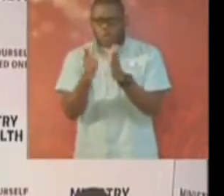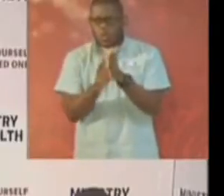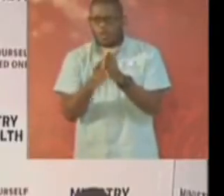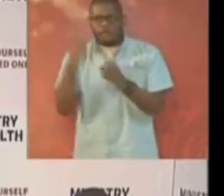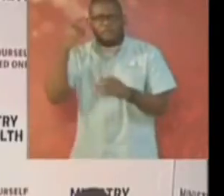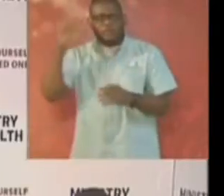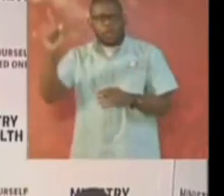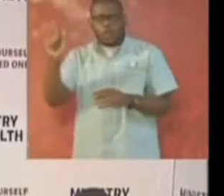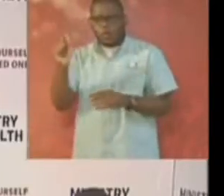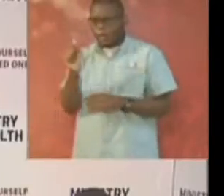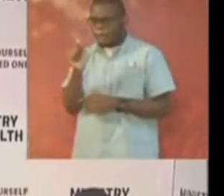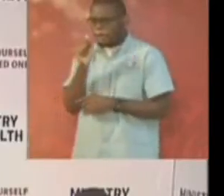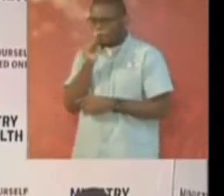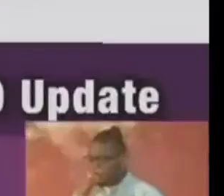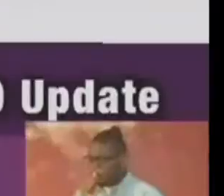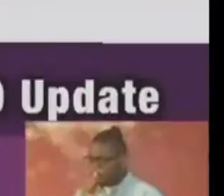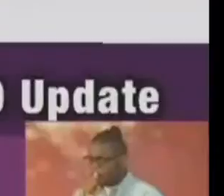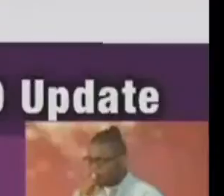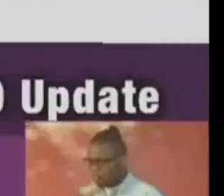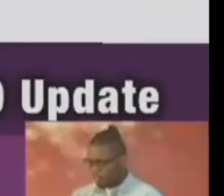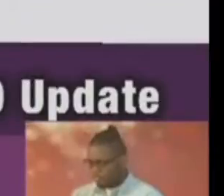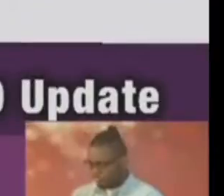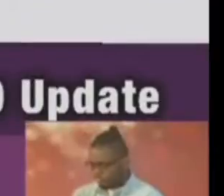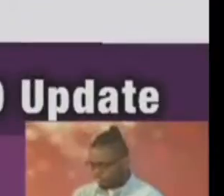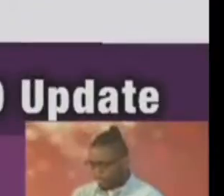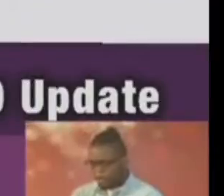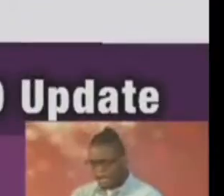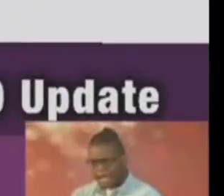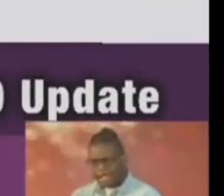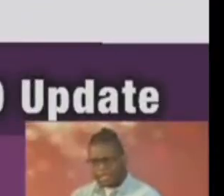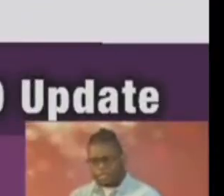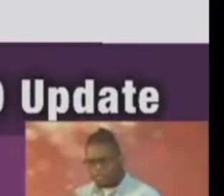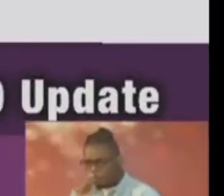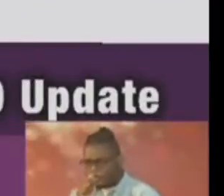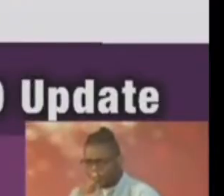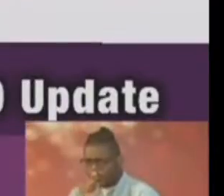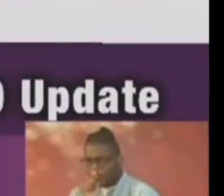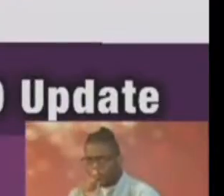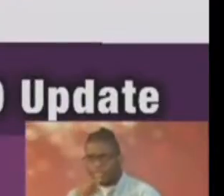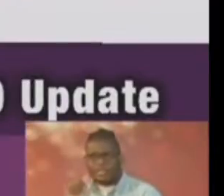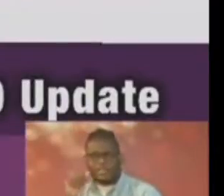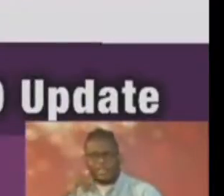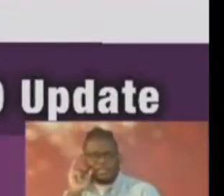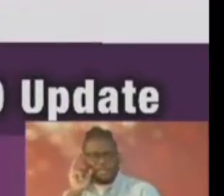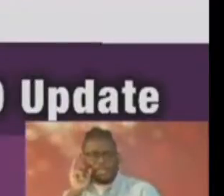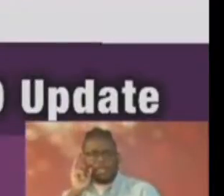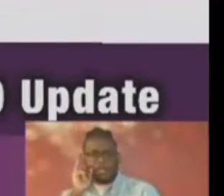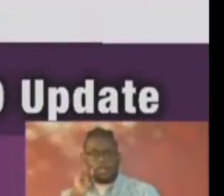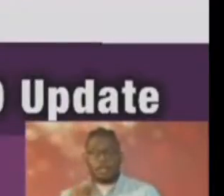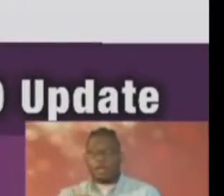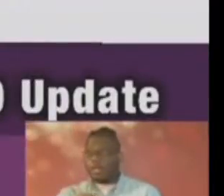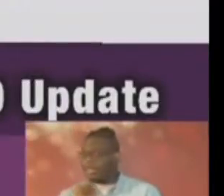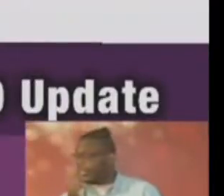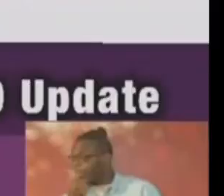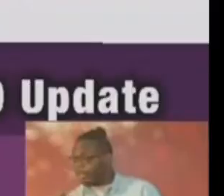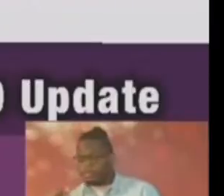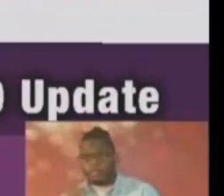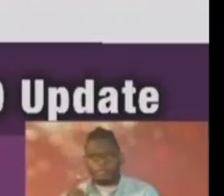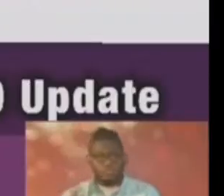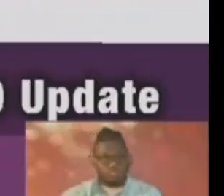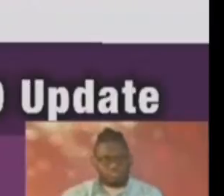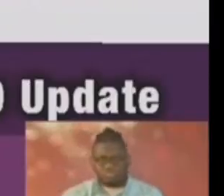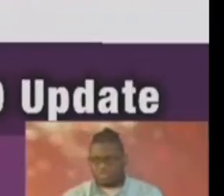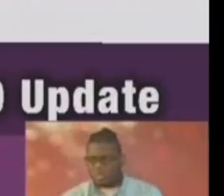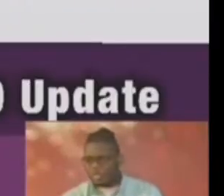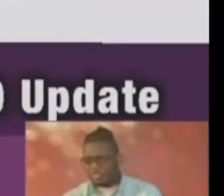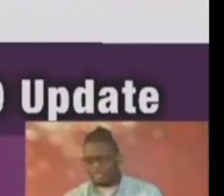but large gatherings that people ought not to have. So that was only yesterday. So has there been any discussion about that? If not, if so,